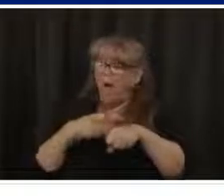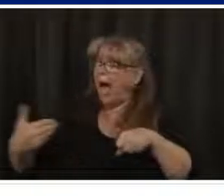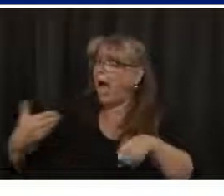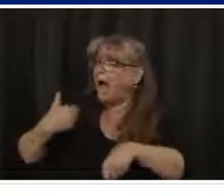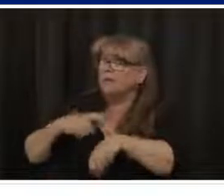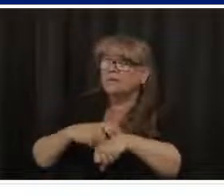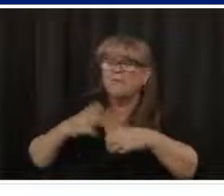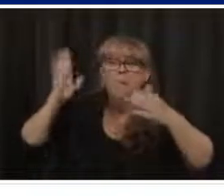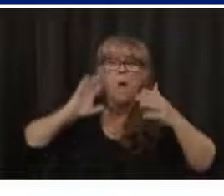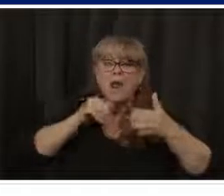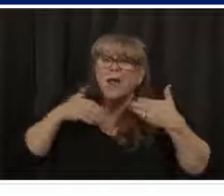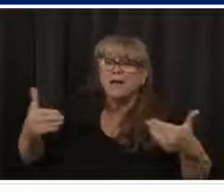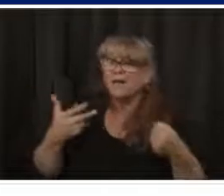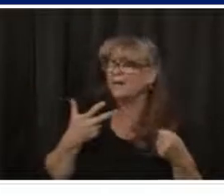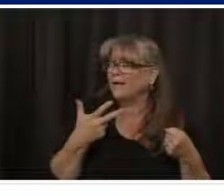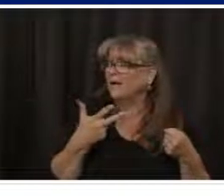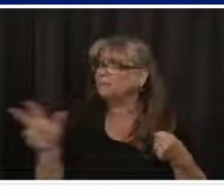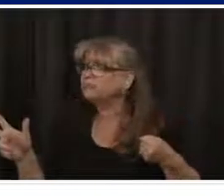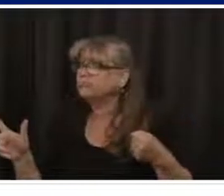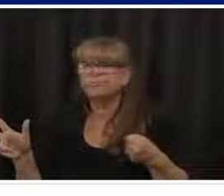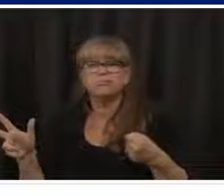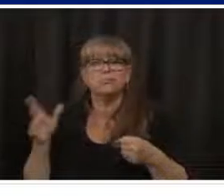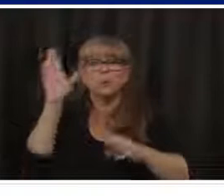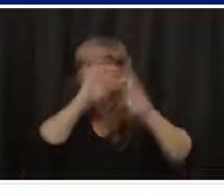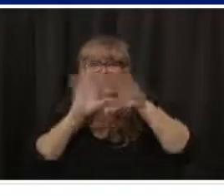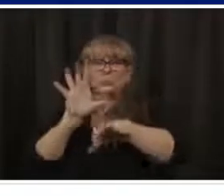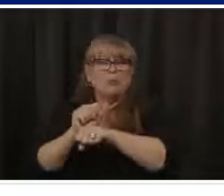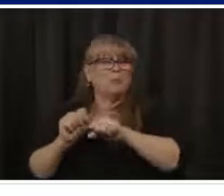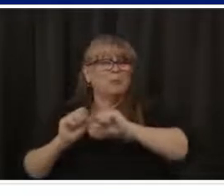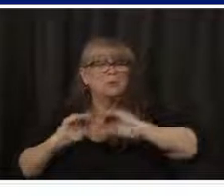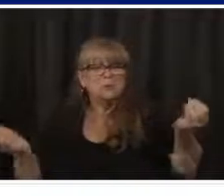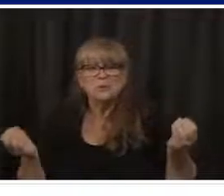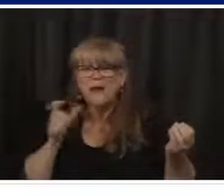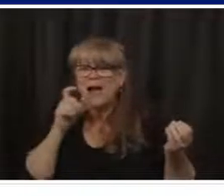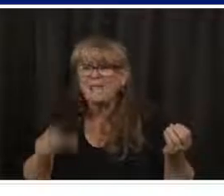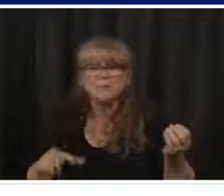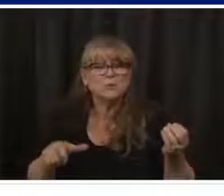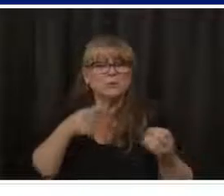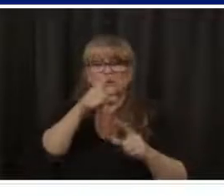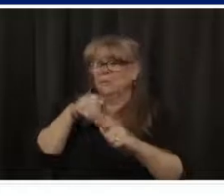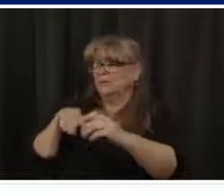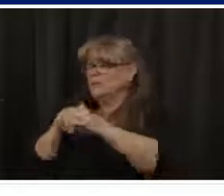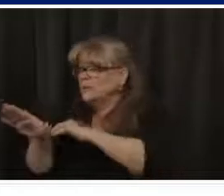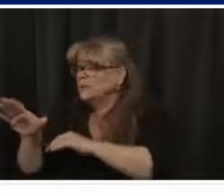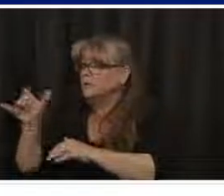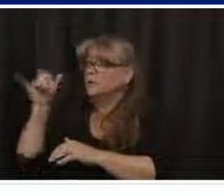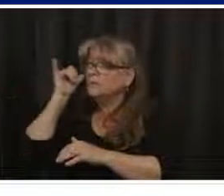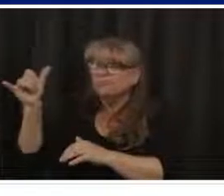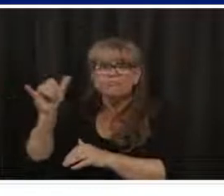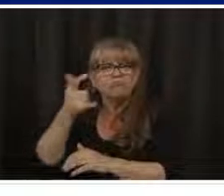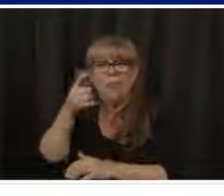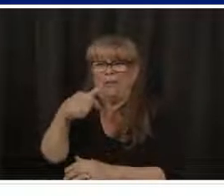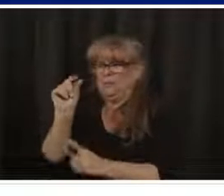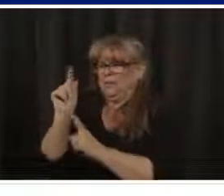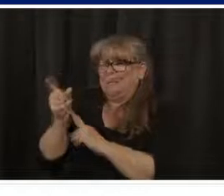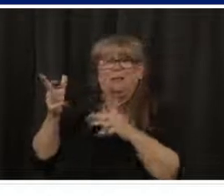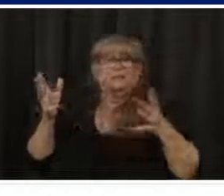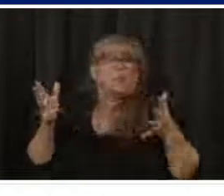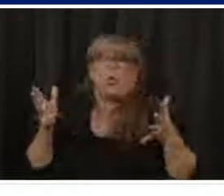an appointment. You can get vaccinated. You'll be done in 20 minutes. People who are planning to get